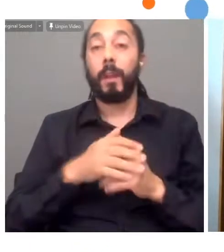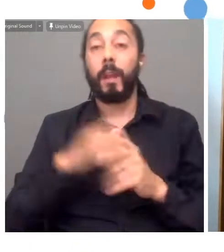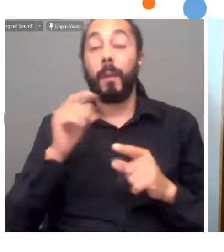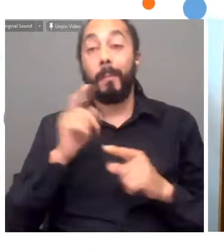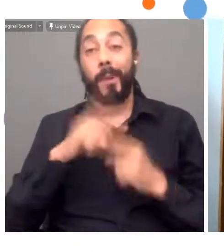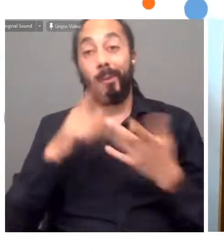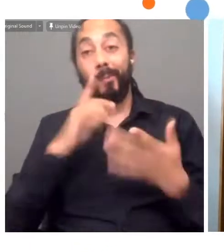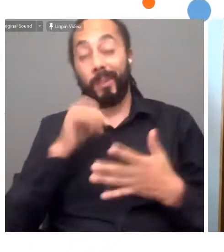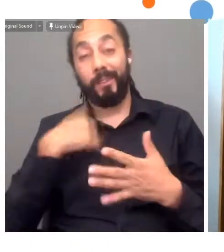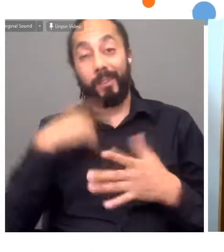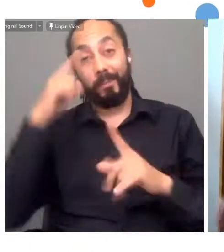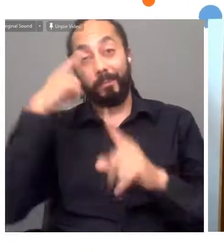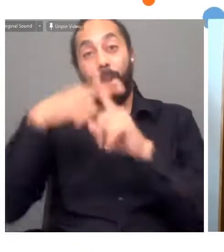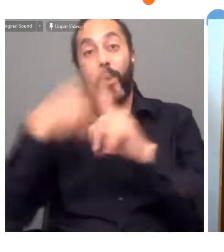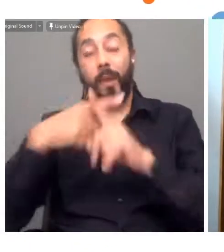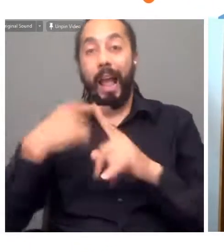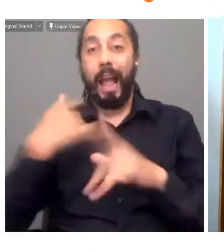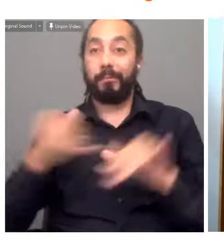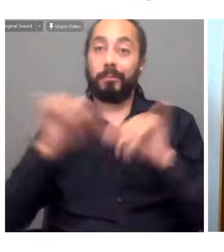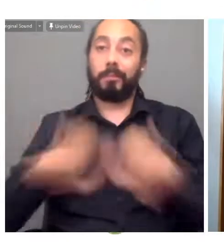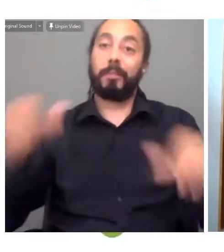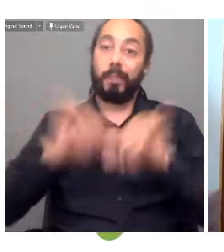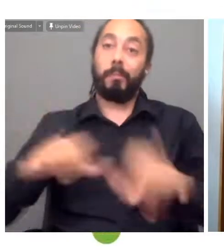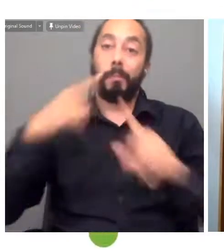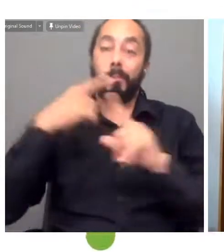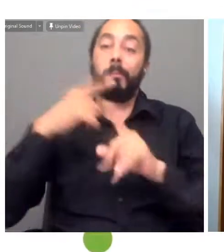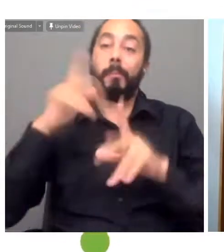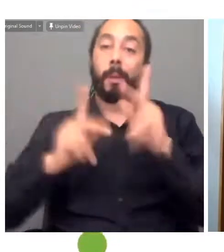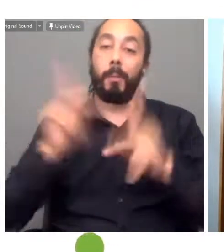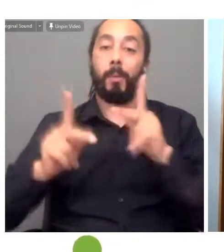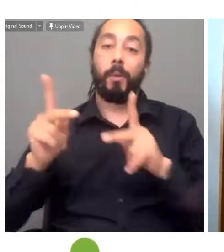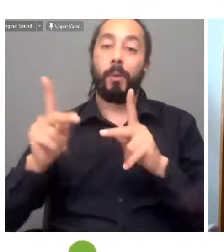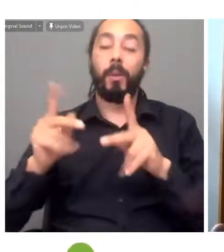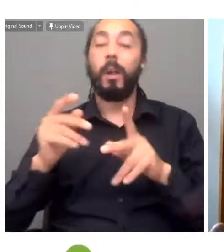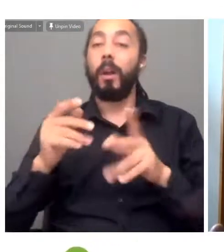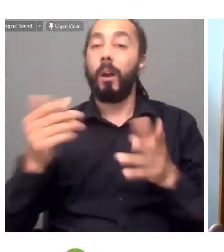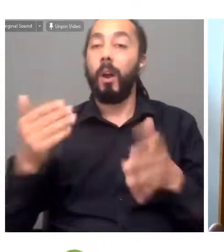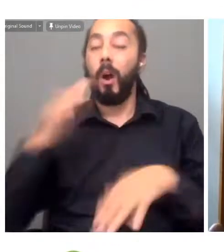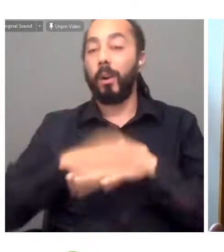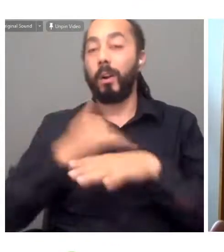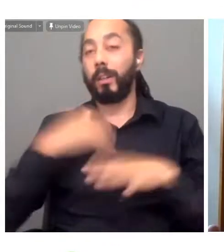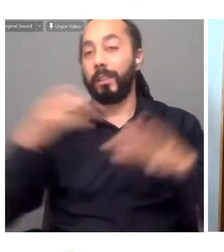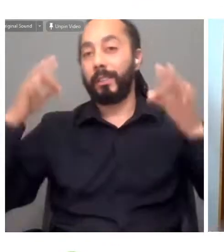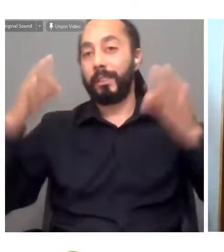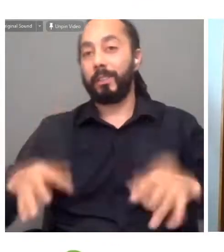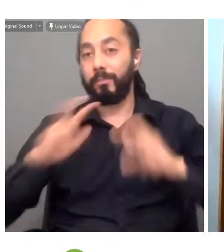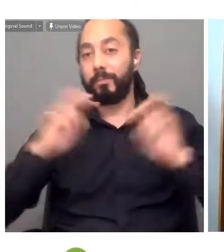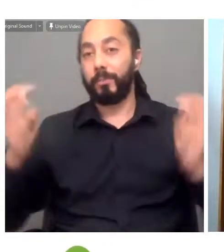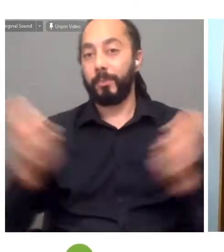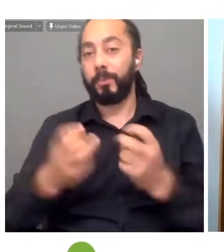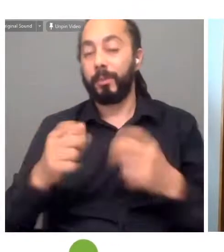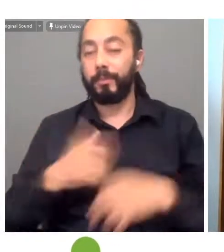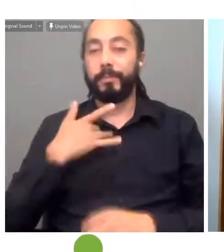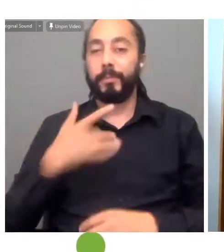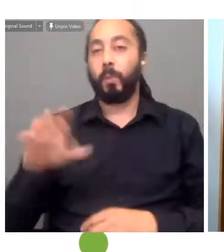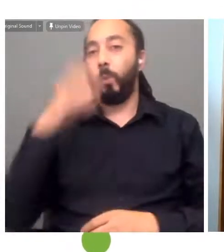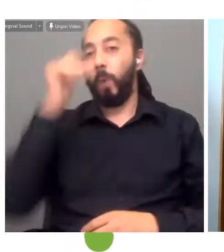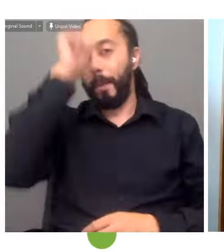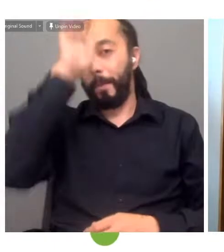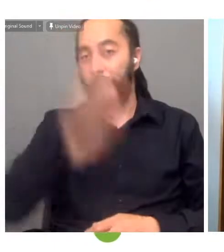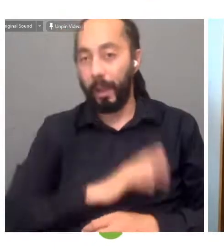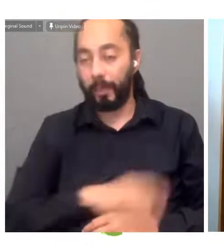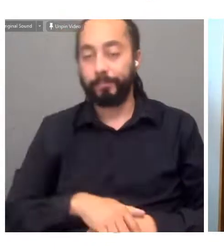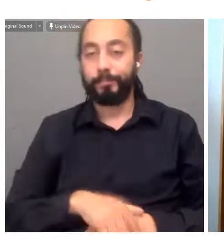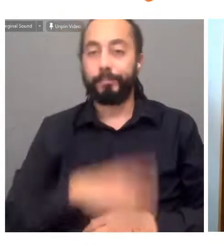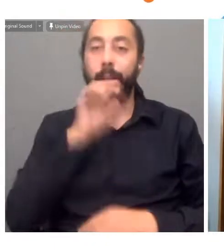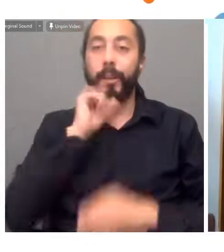bodies, i.e. white people, usually men over 50s, to keep nominating the same type of people and hoping